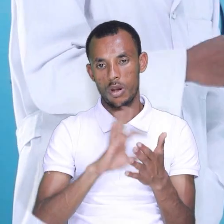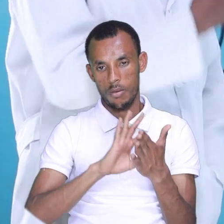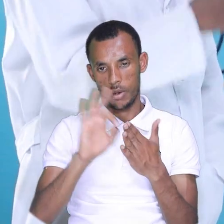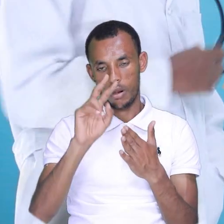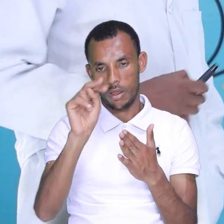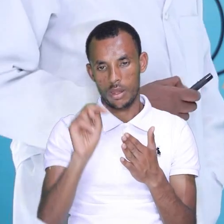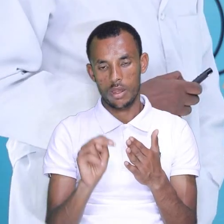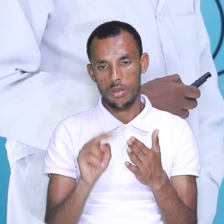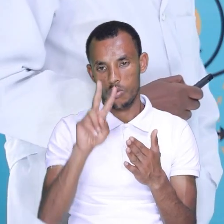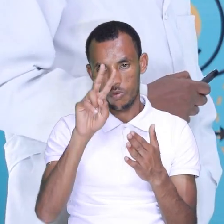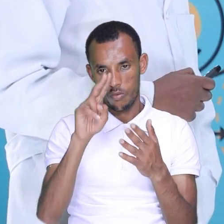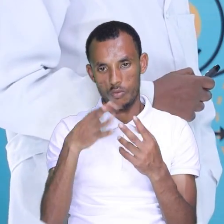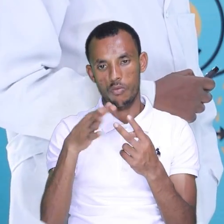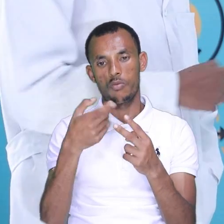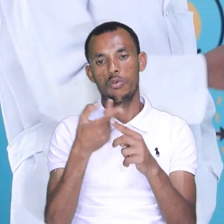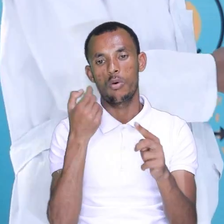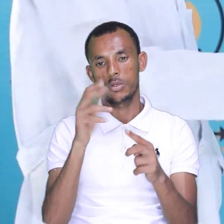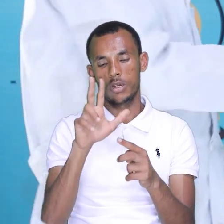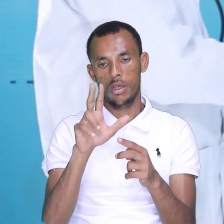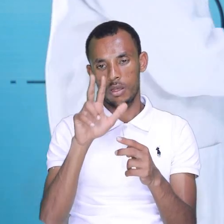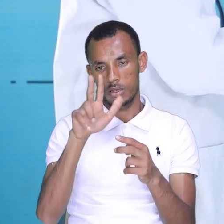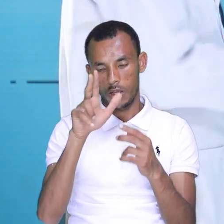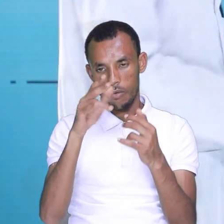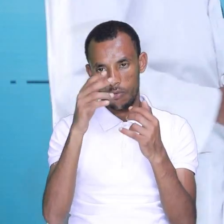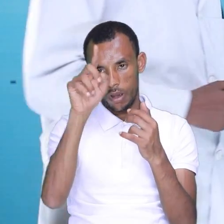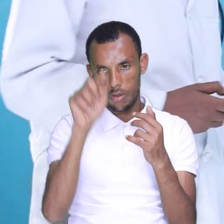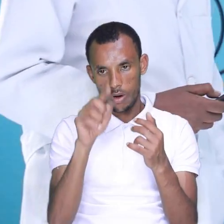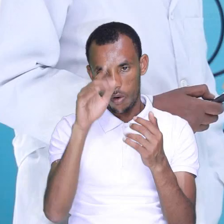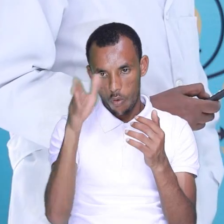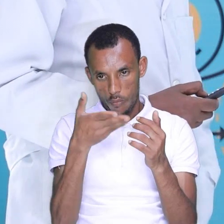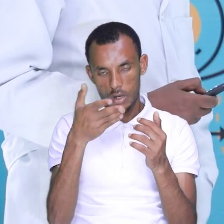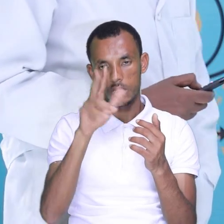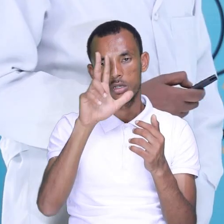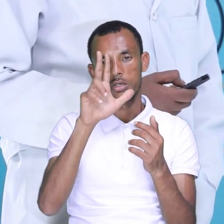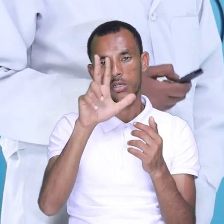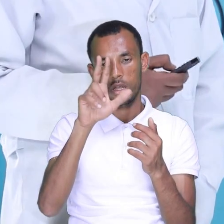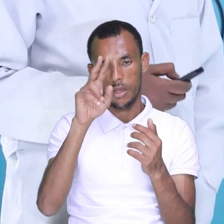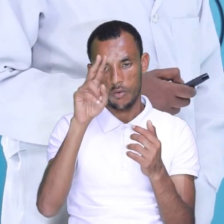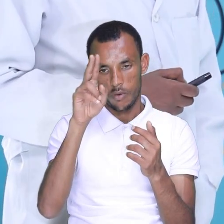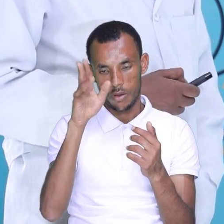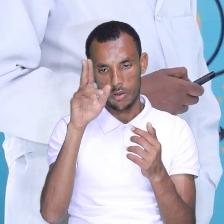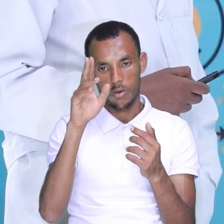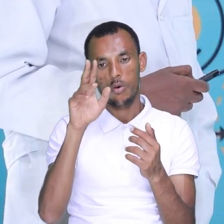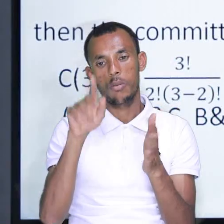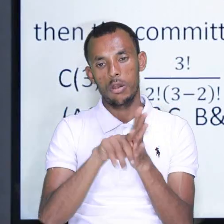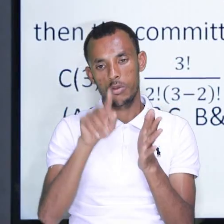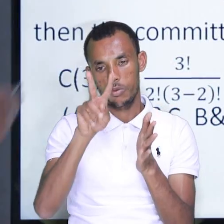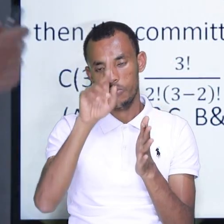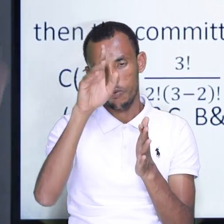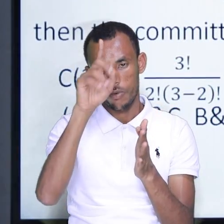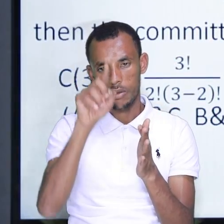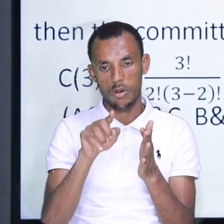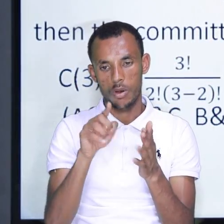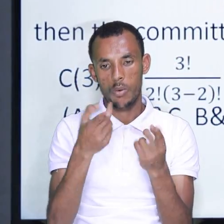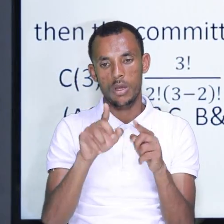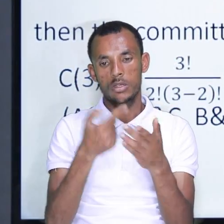2 from 3. 3 factorial over 2 factorial into 3 minus 2 factorial. When